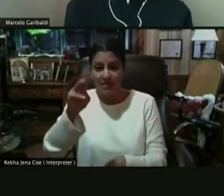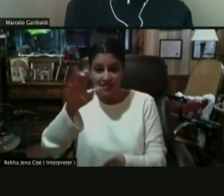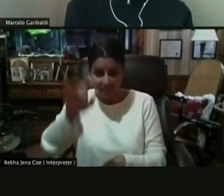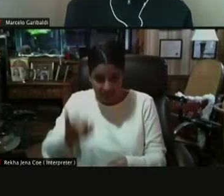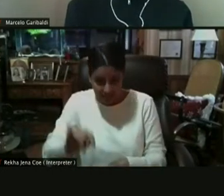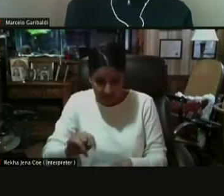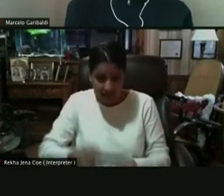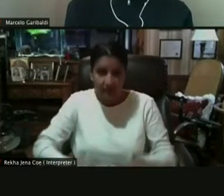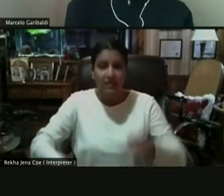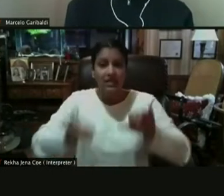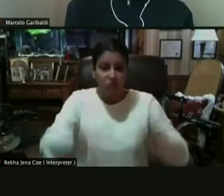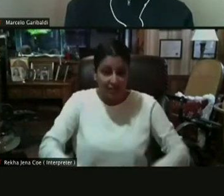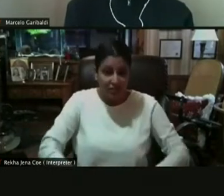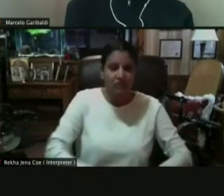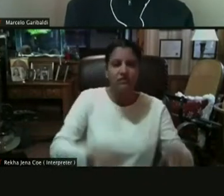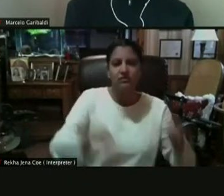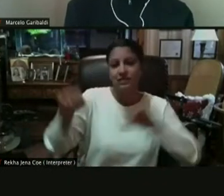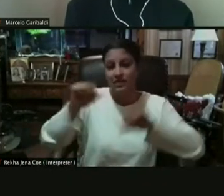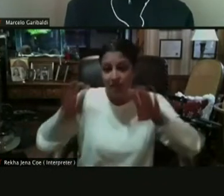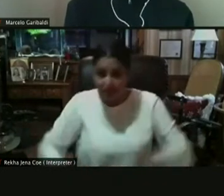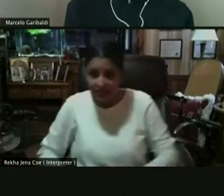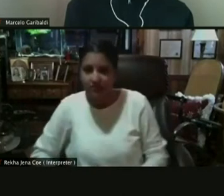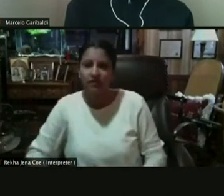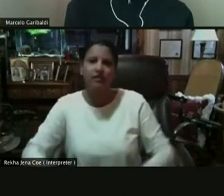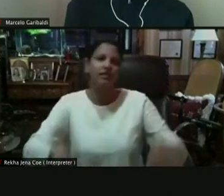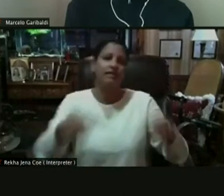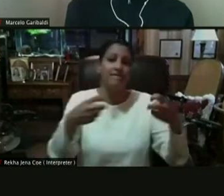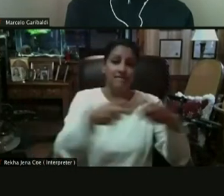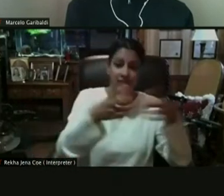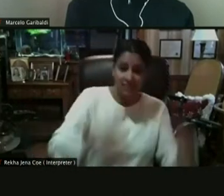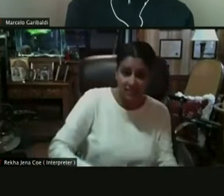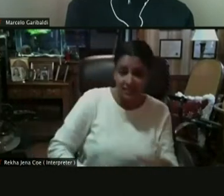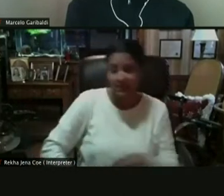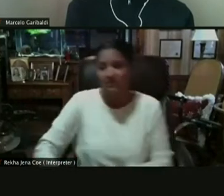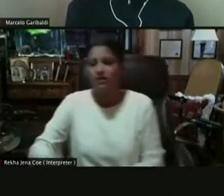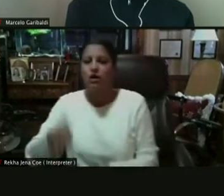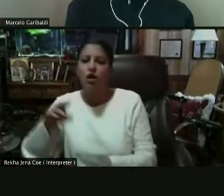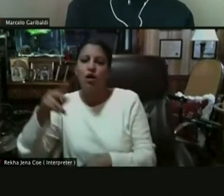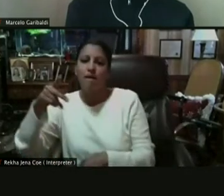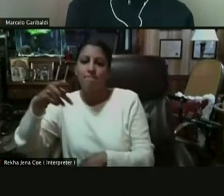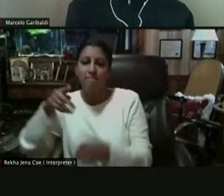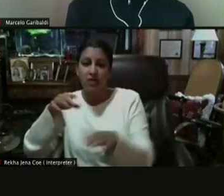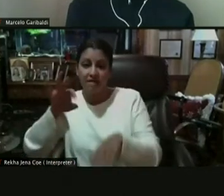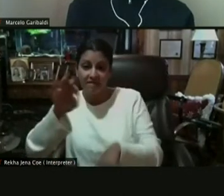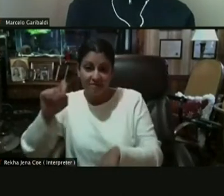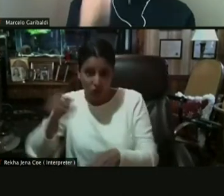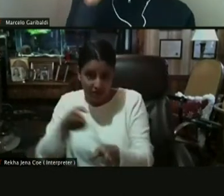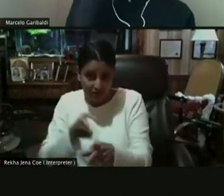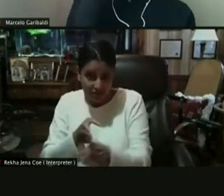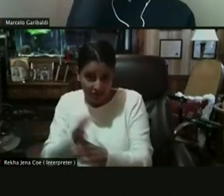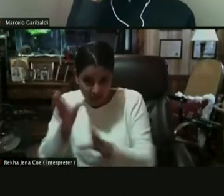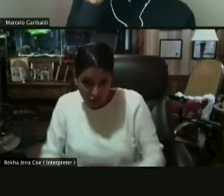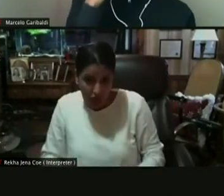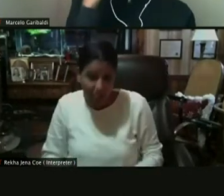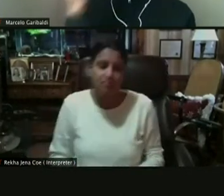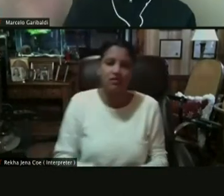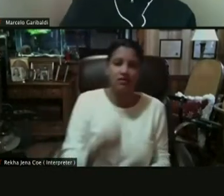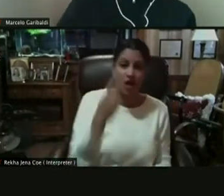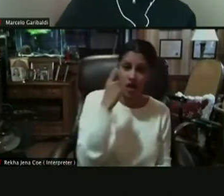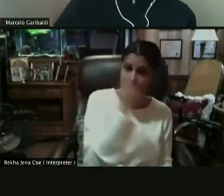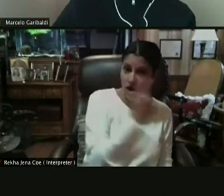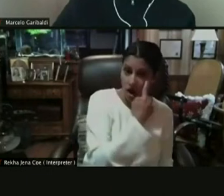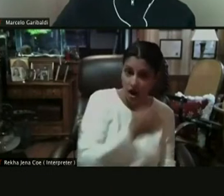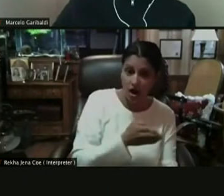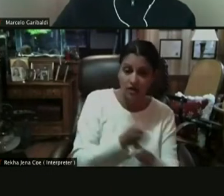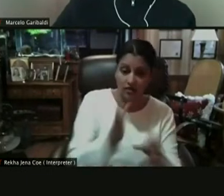about, chemists, physicists, x-ray technicians, podiatry, dental assistant, optometry. So, and I don't